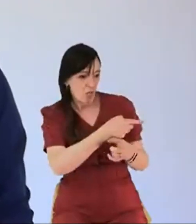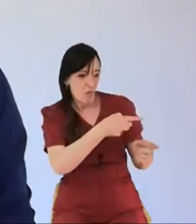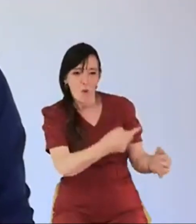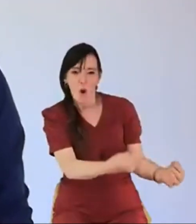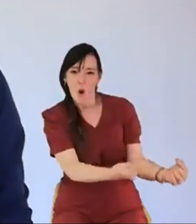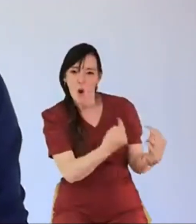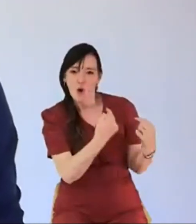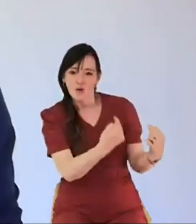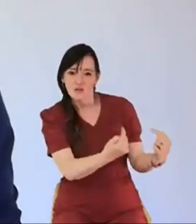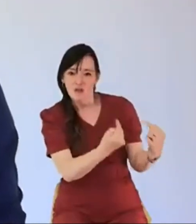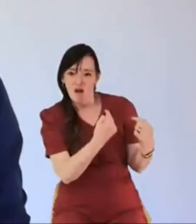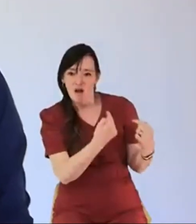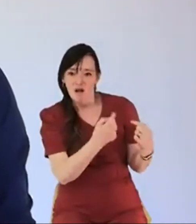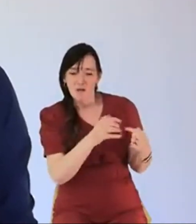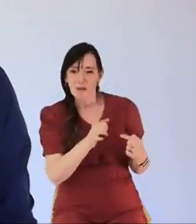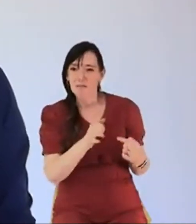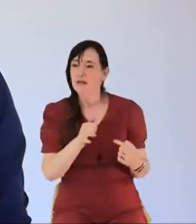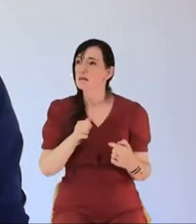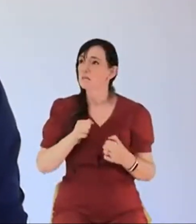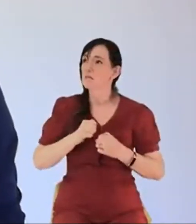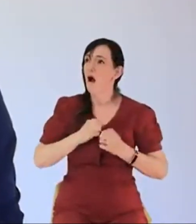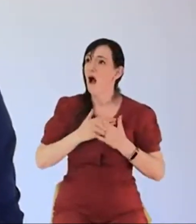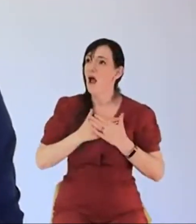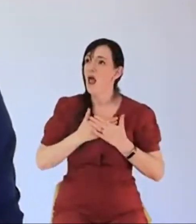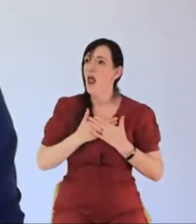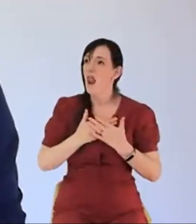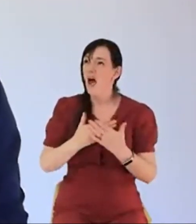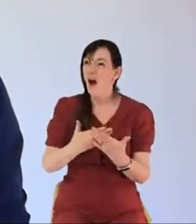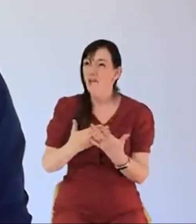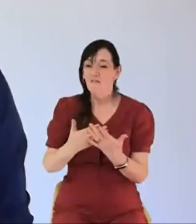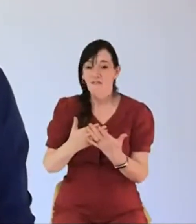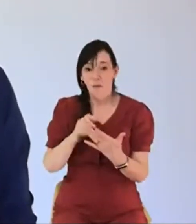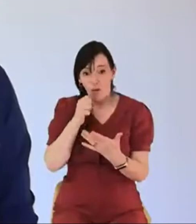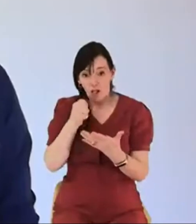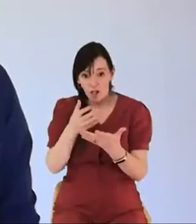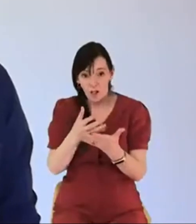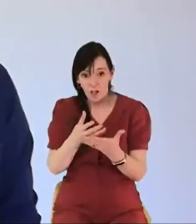what if what if my love for him grows cold